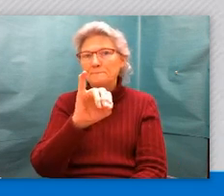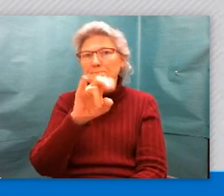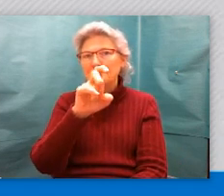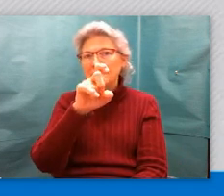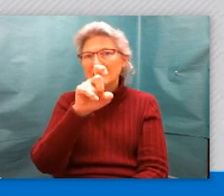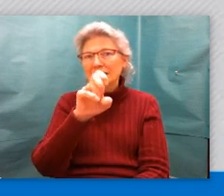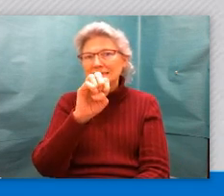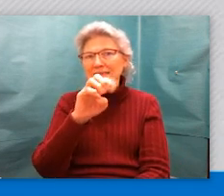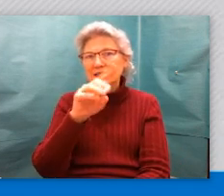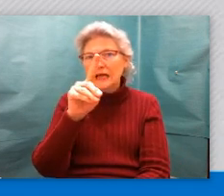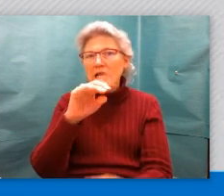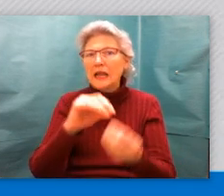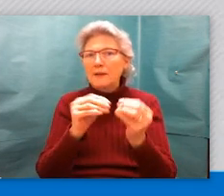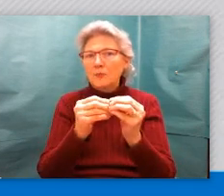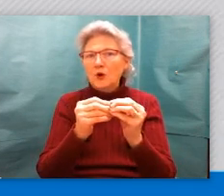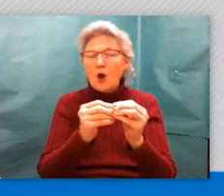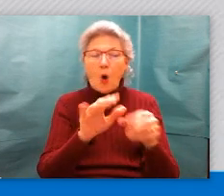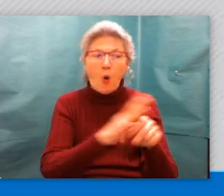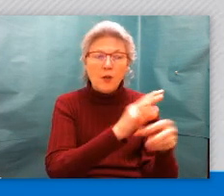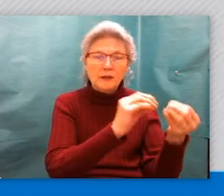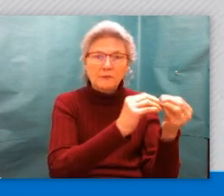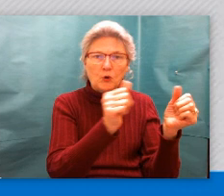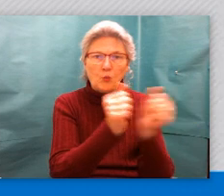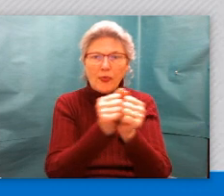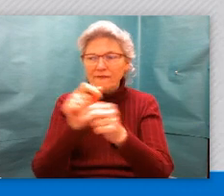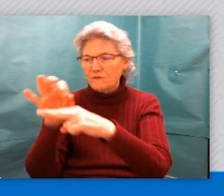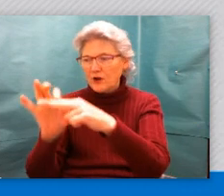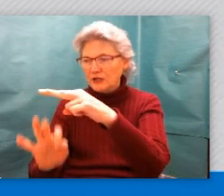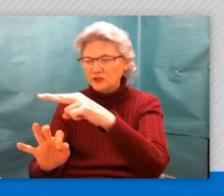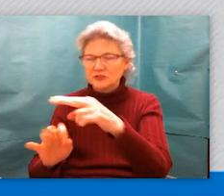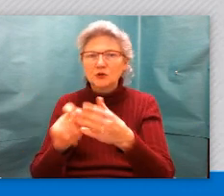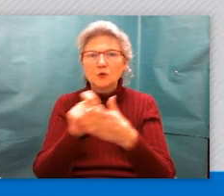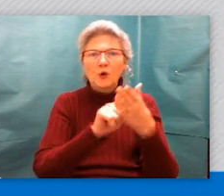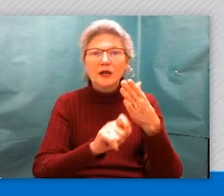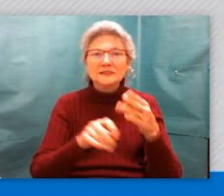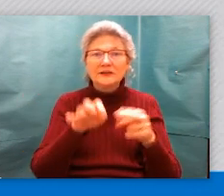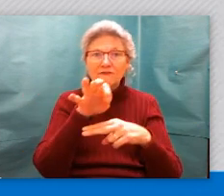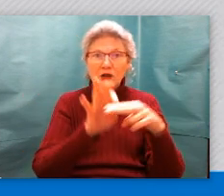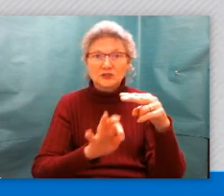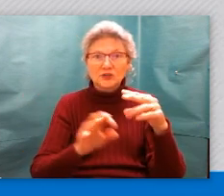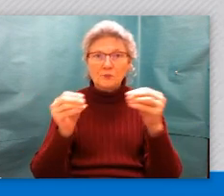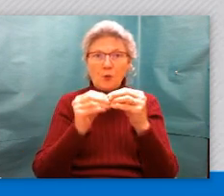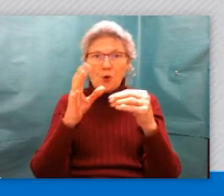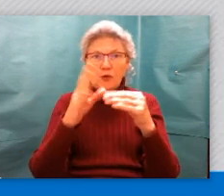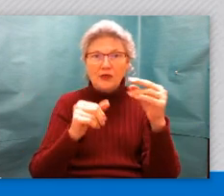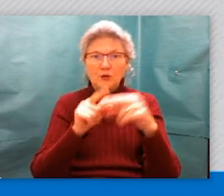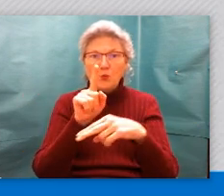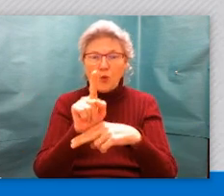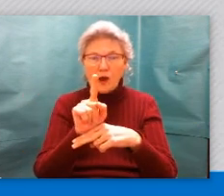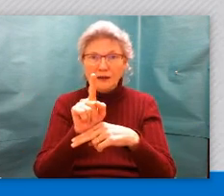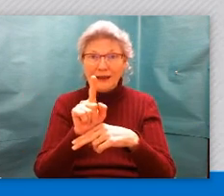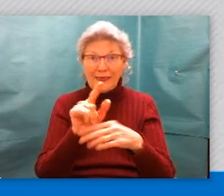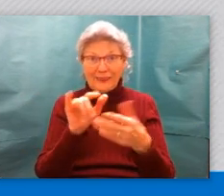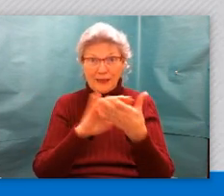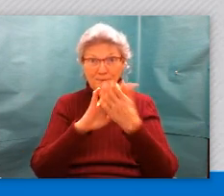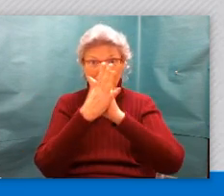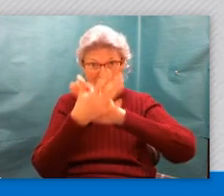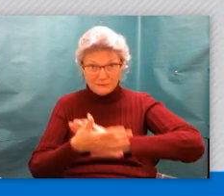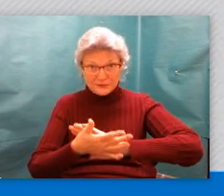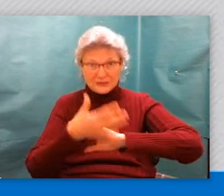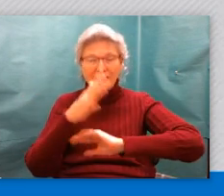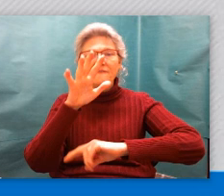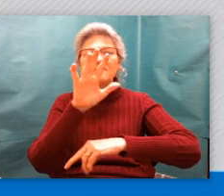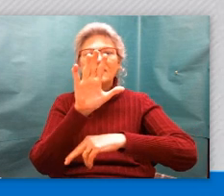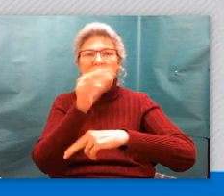number, and we wrote it as a fraction greater than 1. And in this case, the fraction greater than 1 becomes 15 over